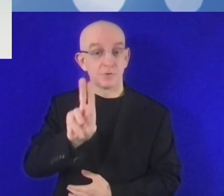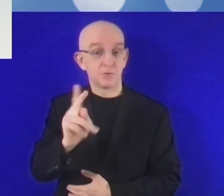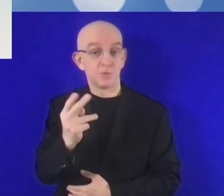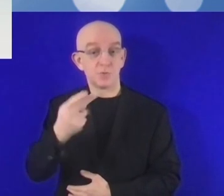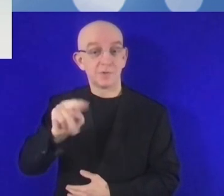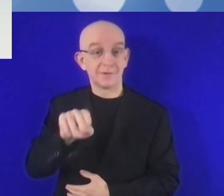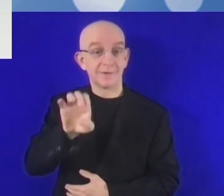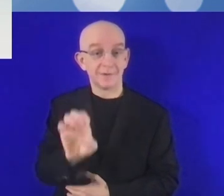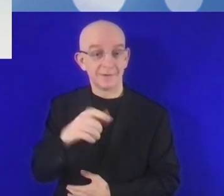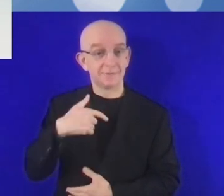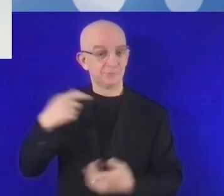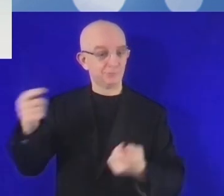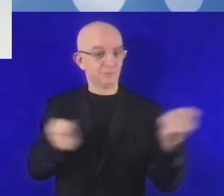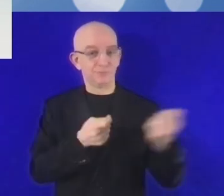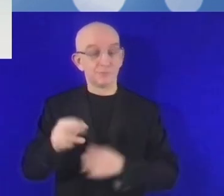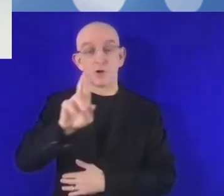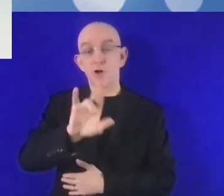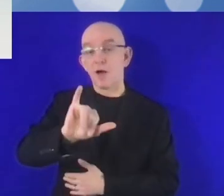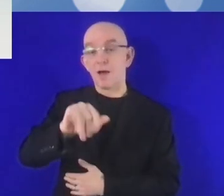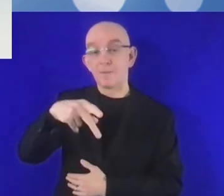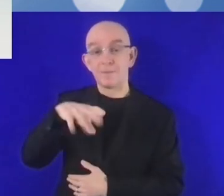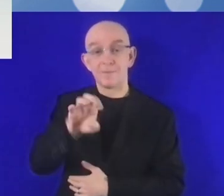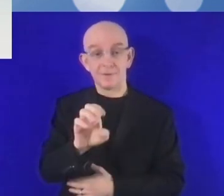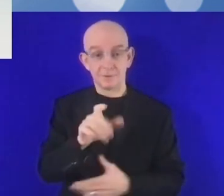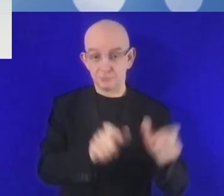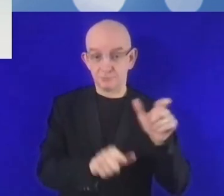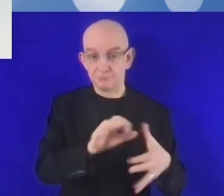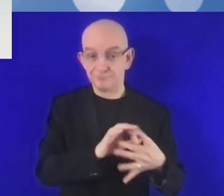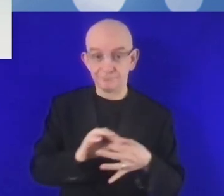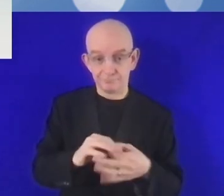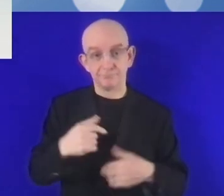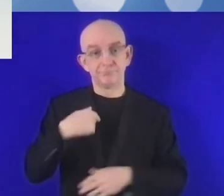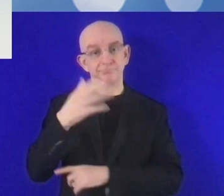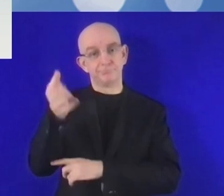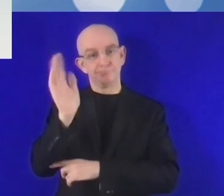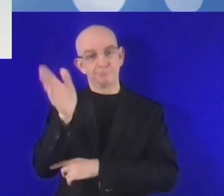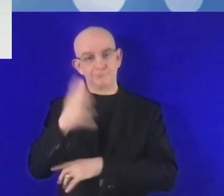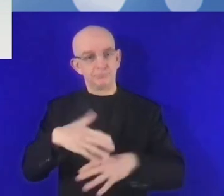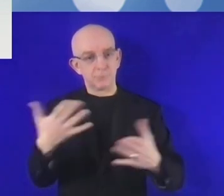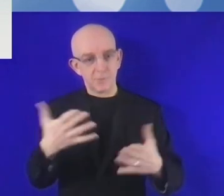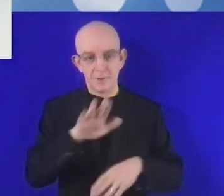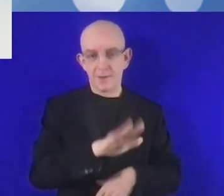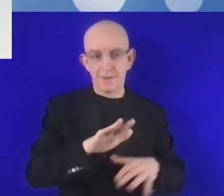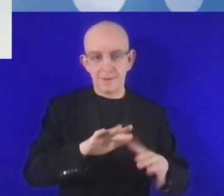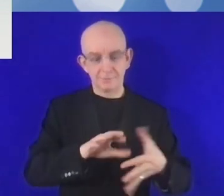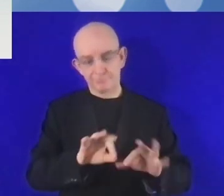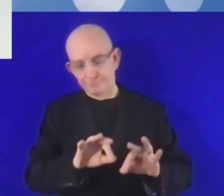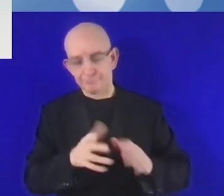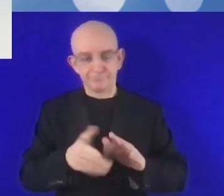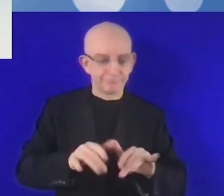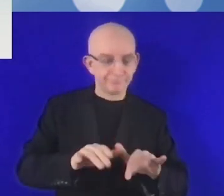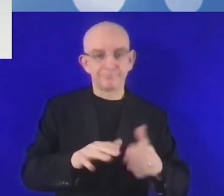RIPE stands for Réseau IP Européen, which is the technical coordination group of network operators in Europe and